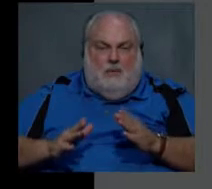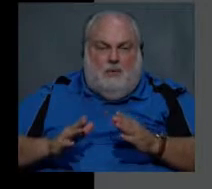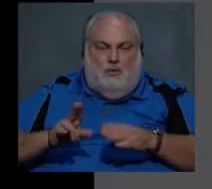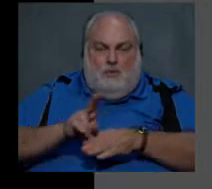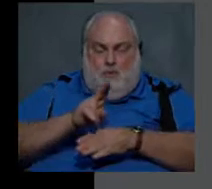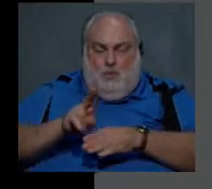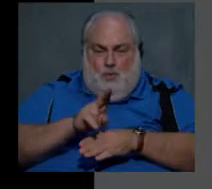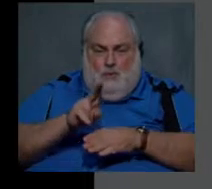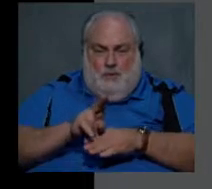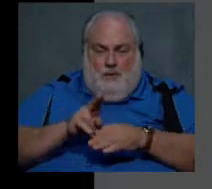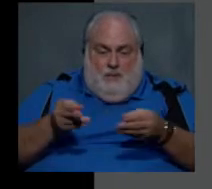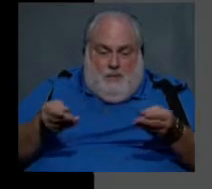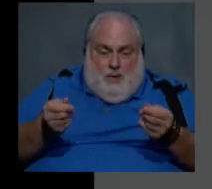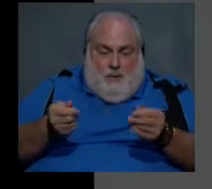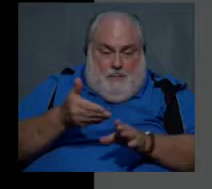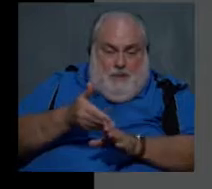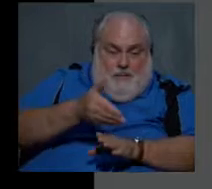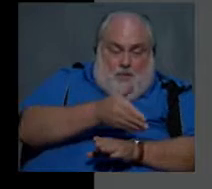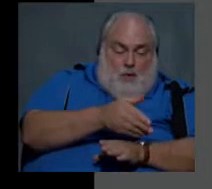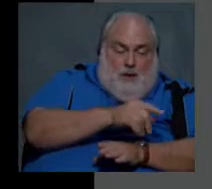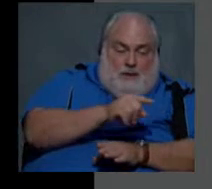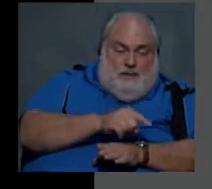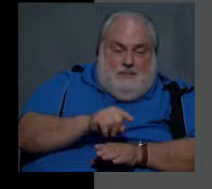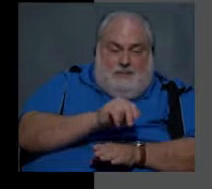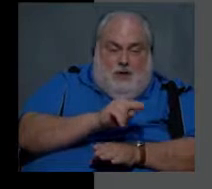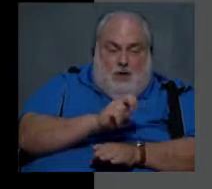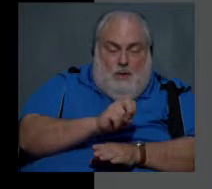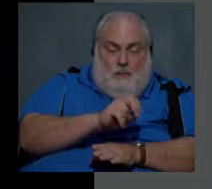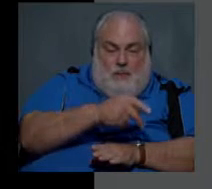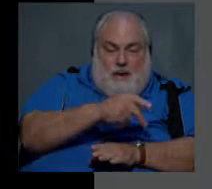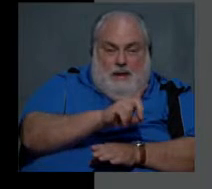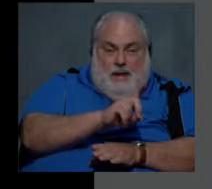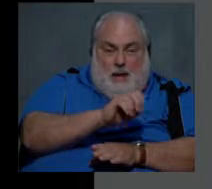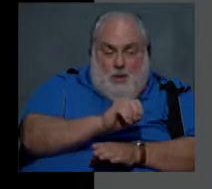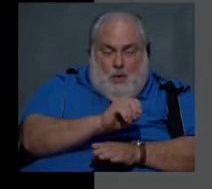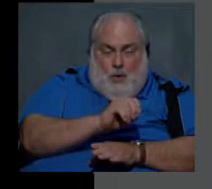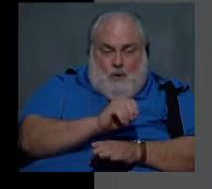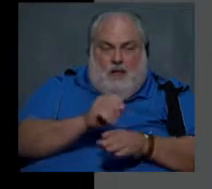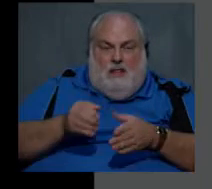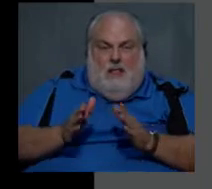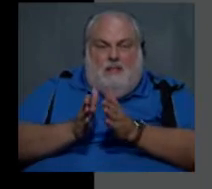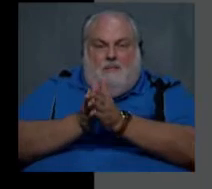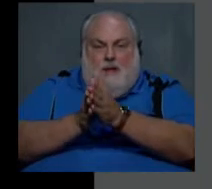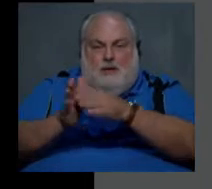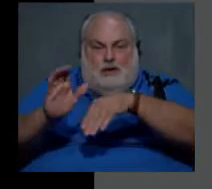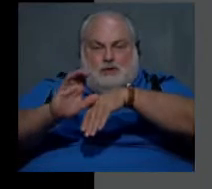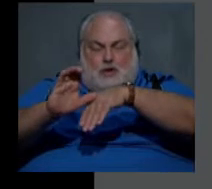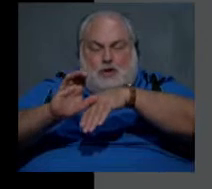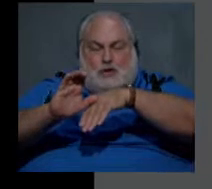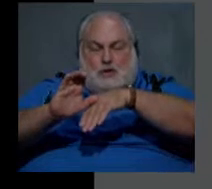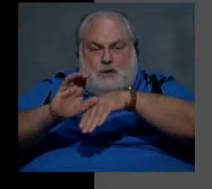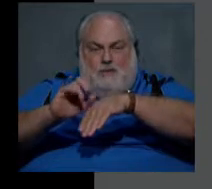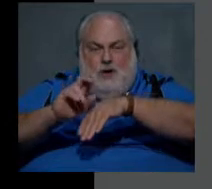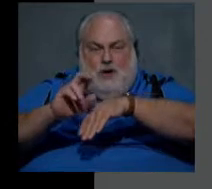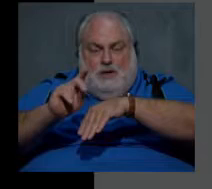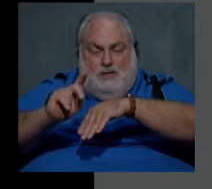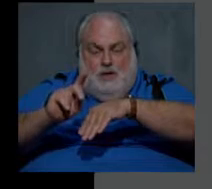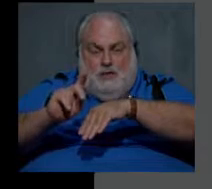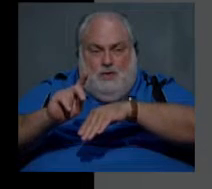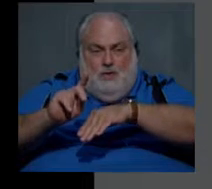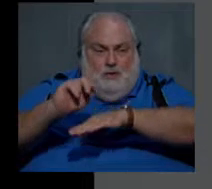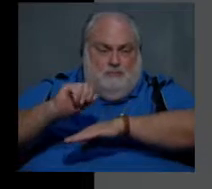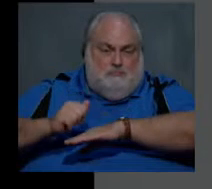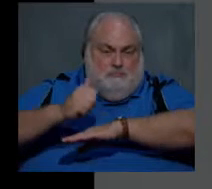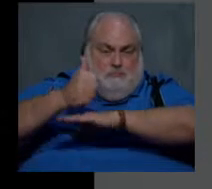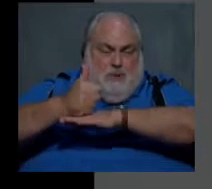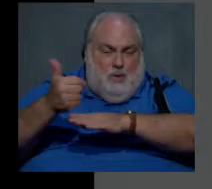The property was zoned PDO in 97 to allow the Methodist Church, United Methodist Church of Arkansas, to